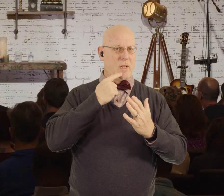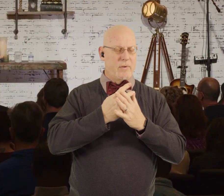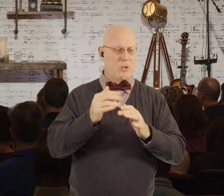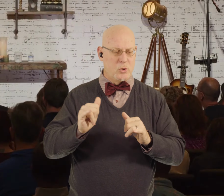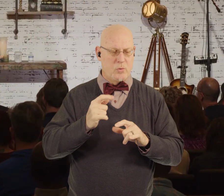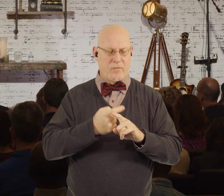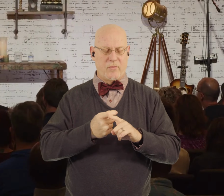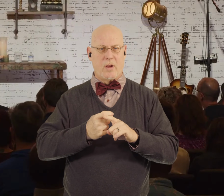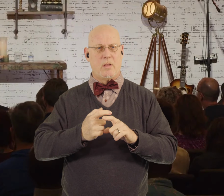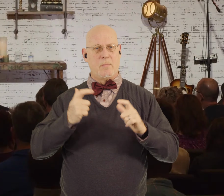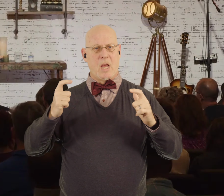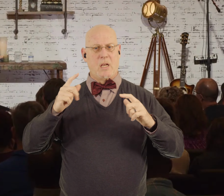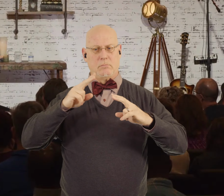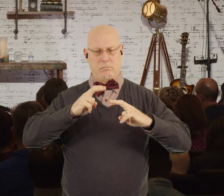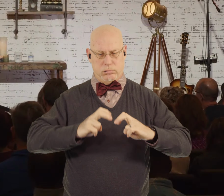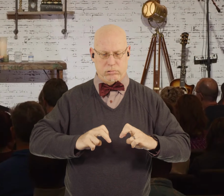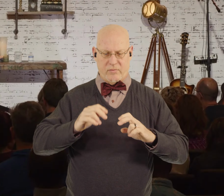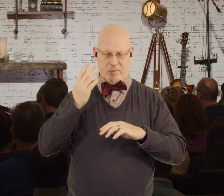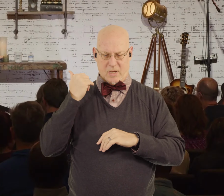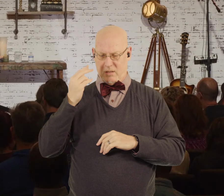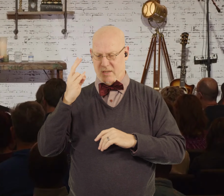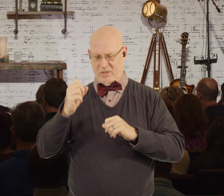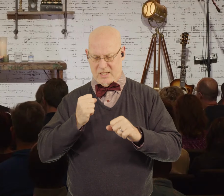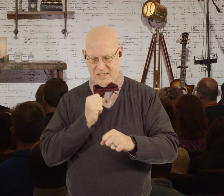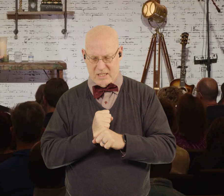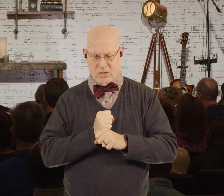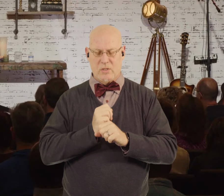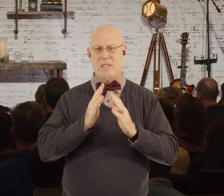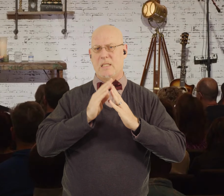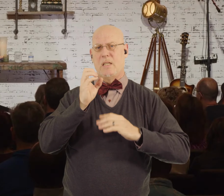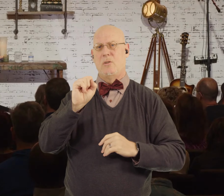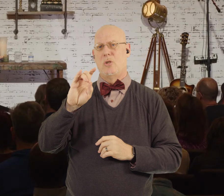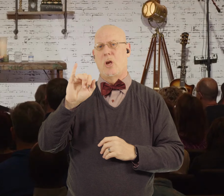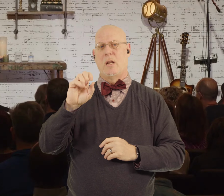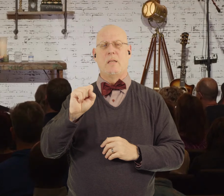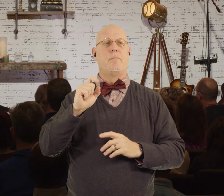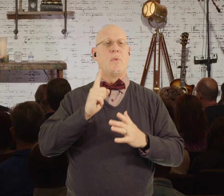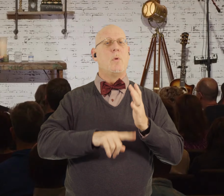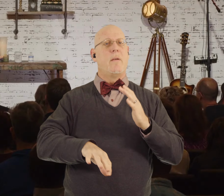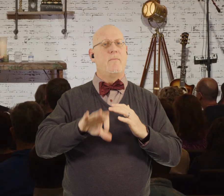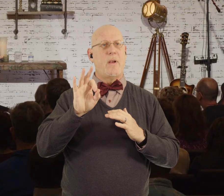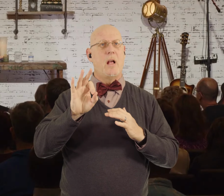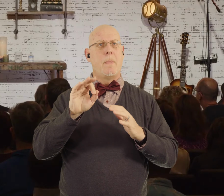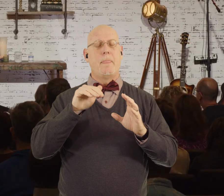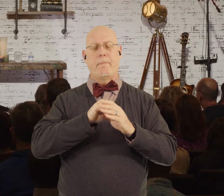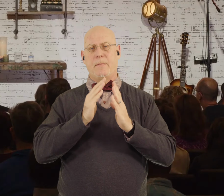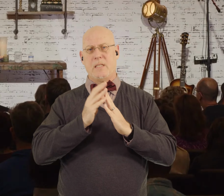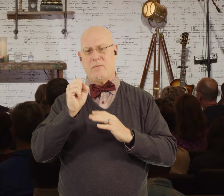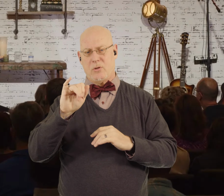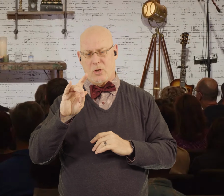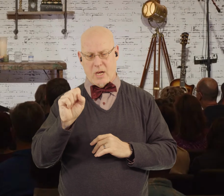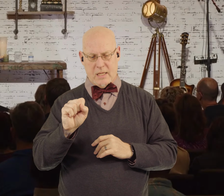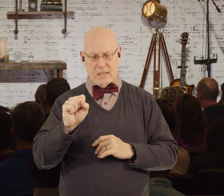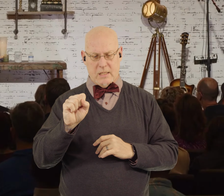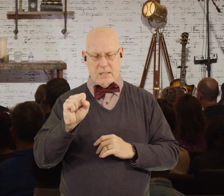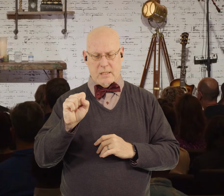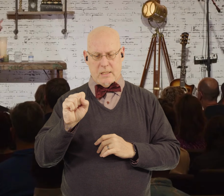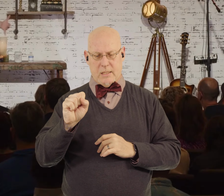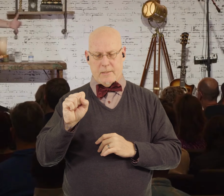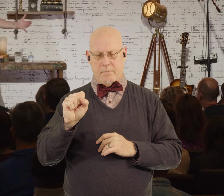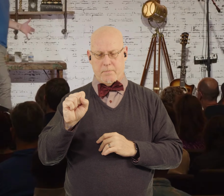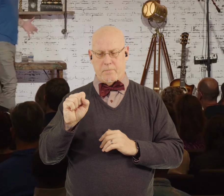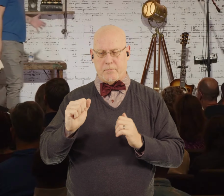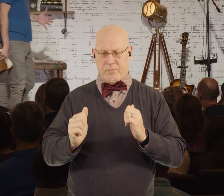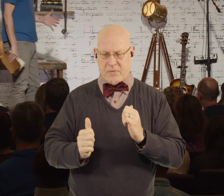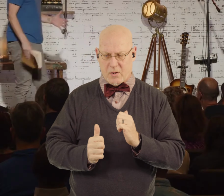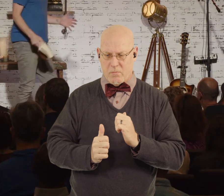but there's external evidence as well from the massive excavation that's been going on for the last 70 years of the city of Sardis. And what they've uncovered is that in the city of Sardis